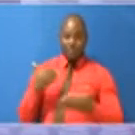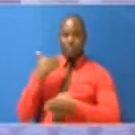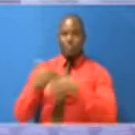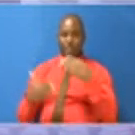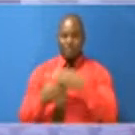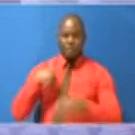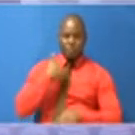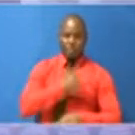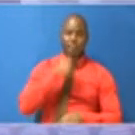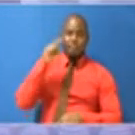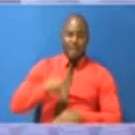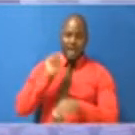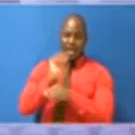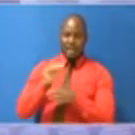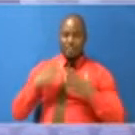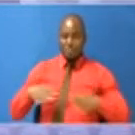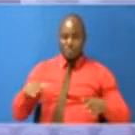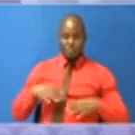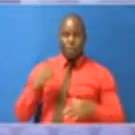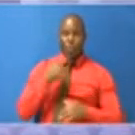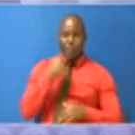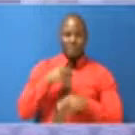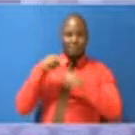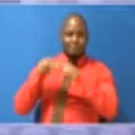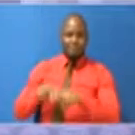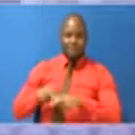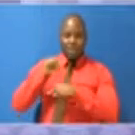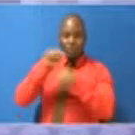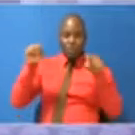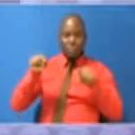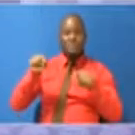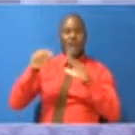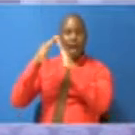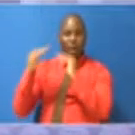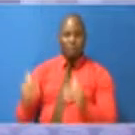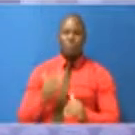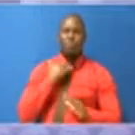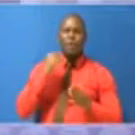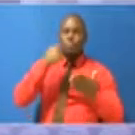build we must ask the people who sit in those estates